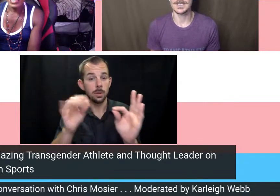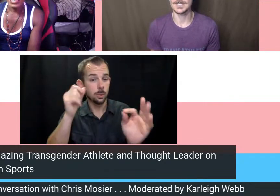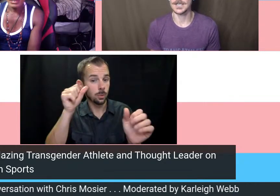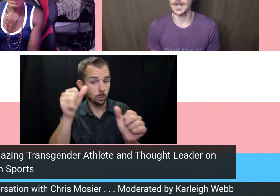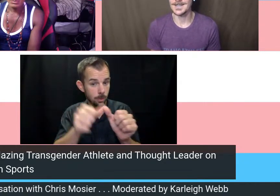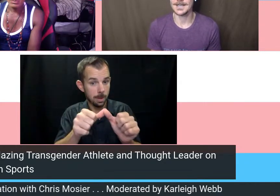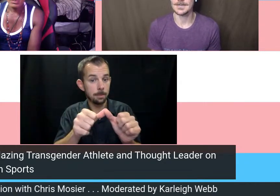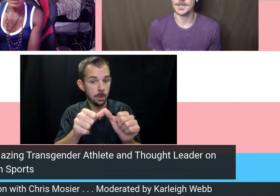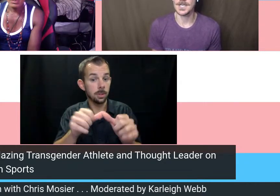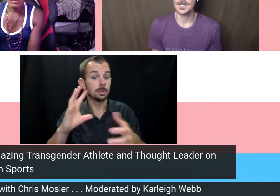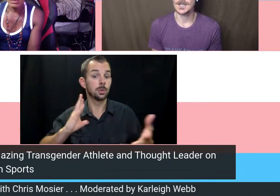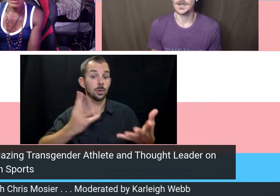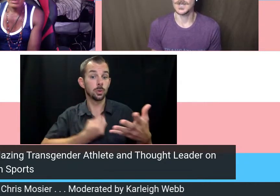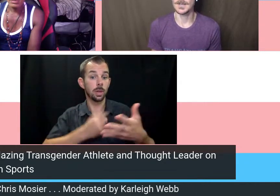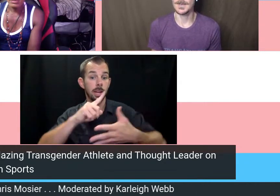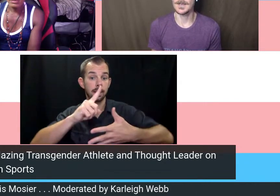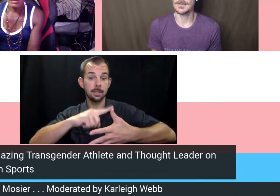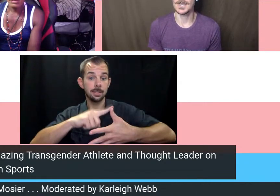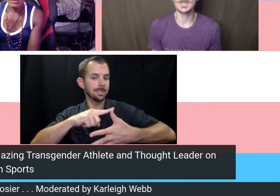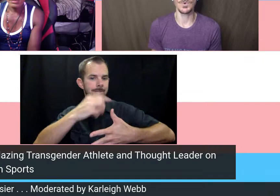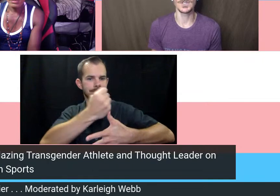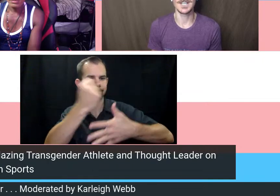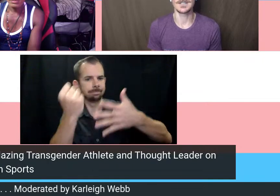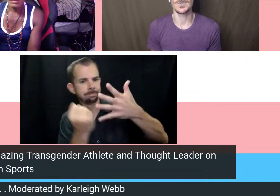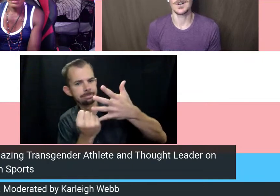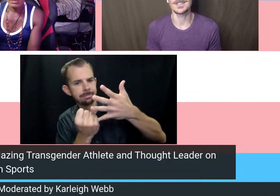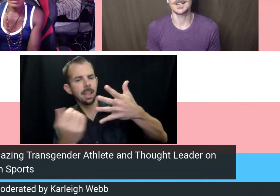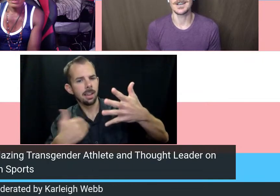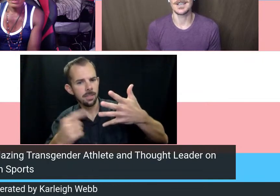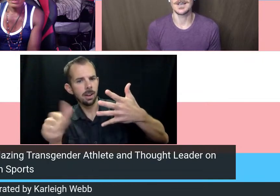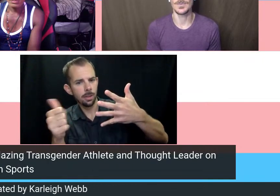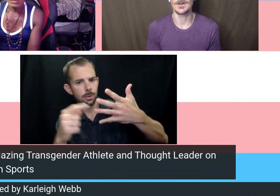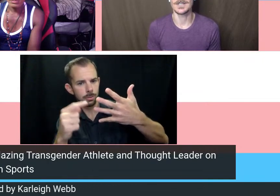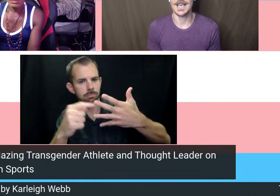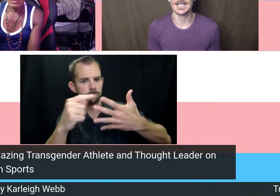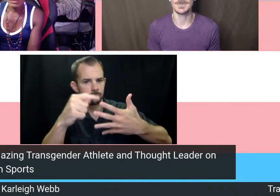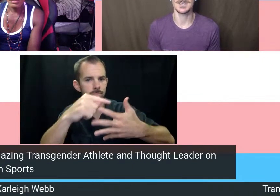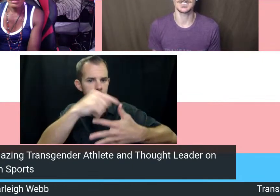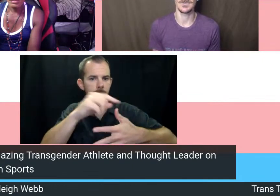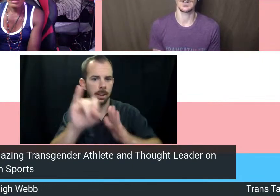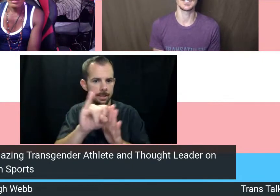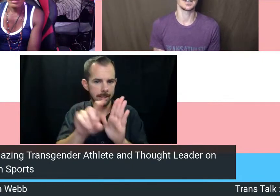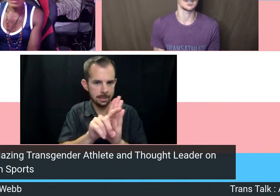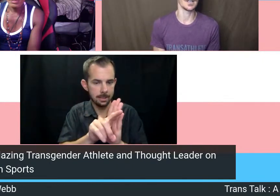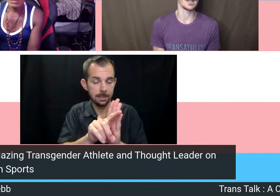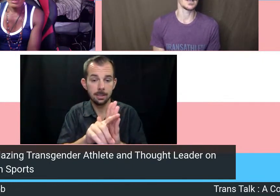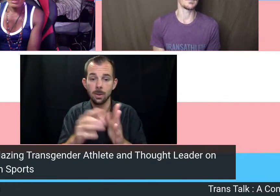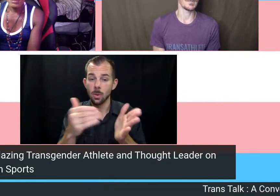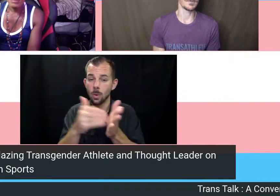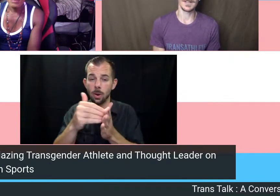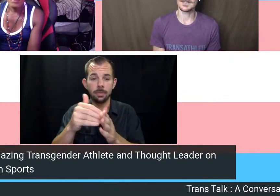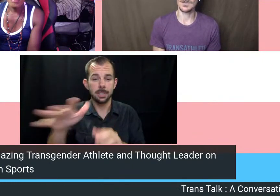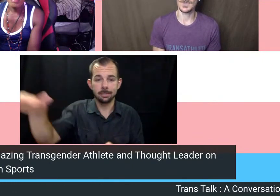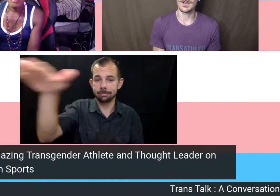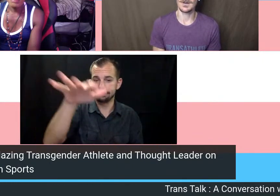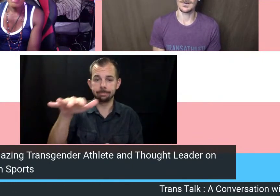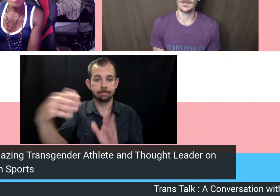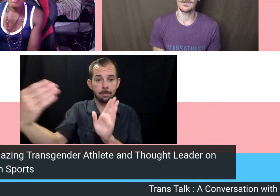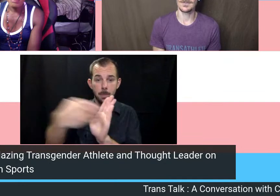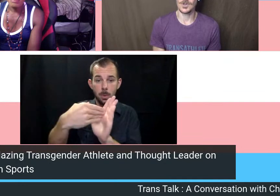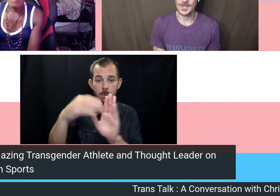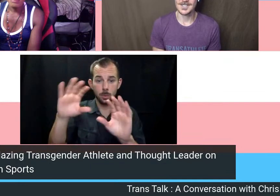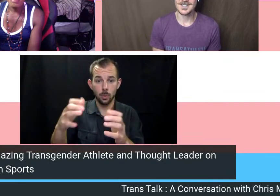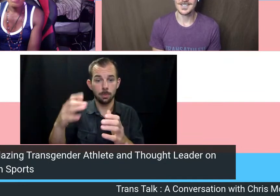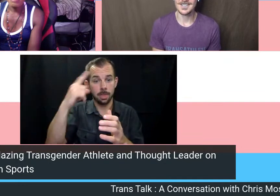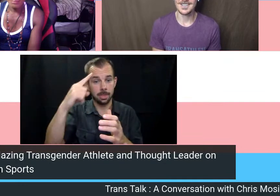that, because a lot of times it is boiled down to our identity, and we are attacked because of our identity, and people forget that we